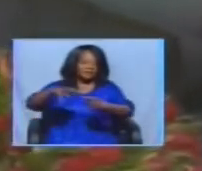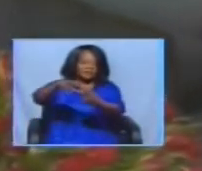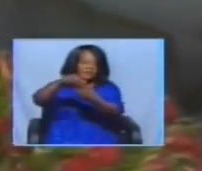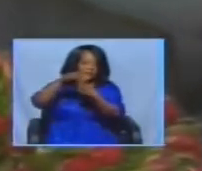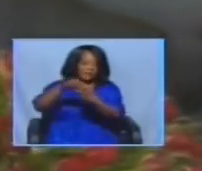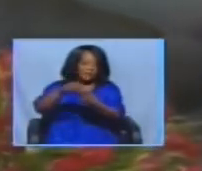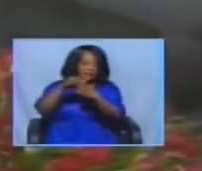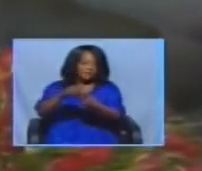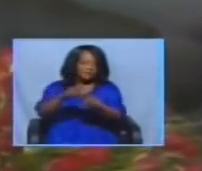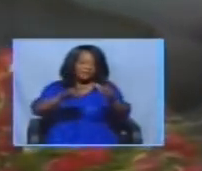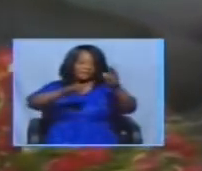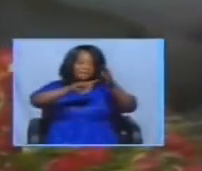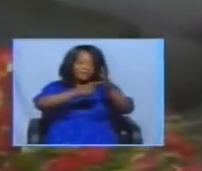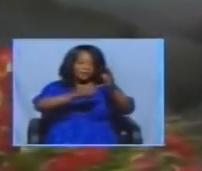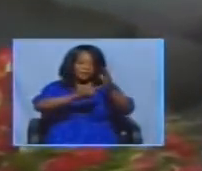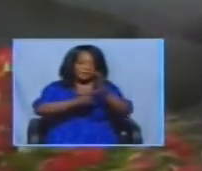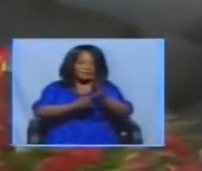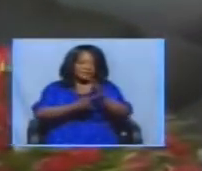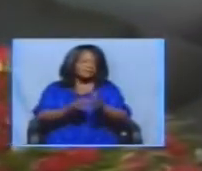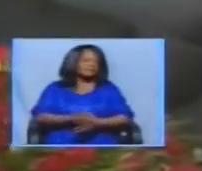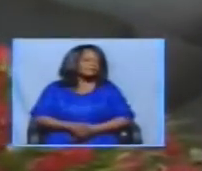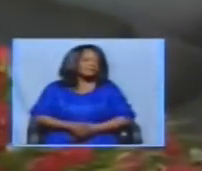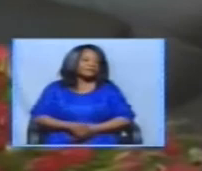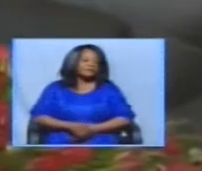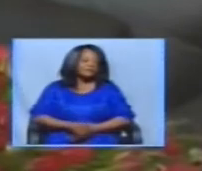things we can point to, such as the Dazara